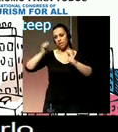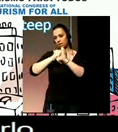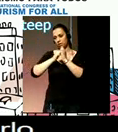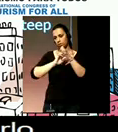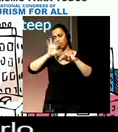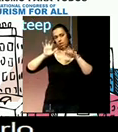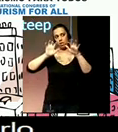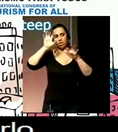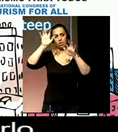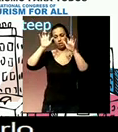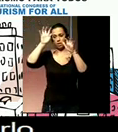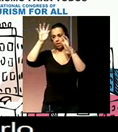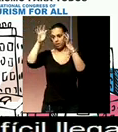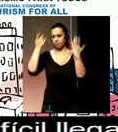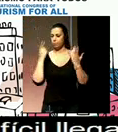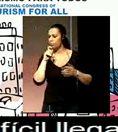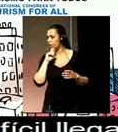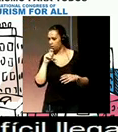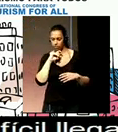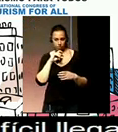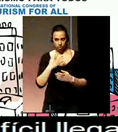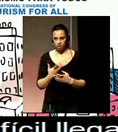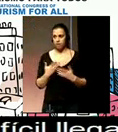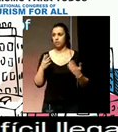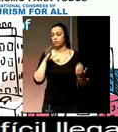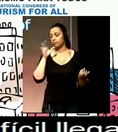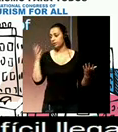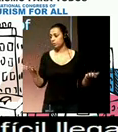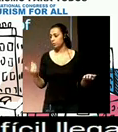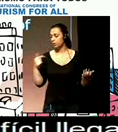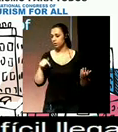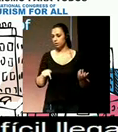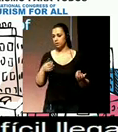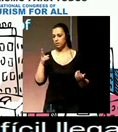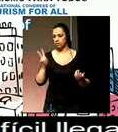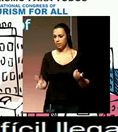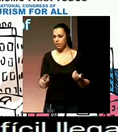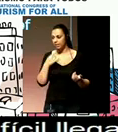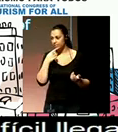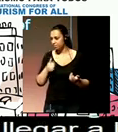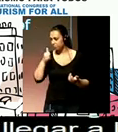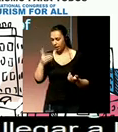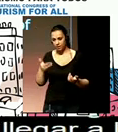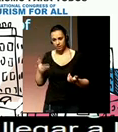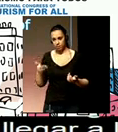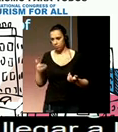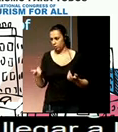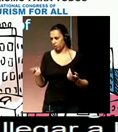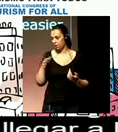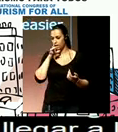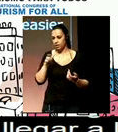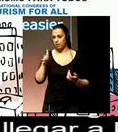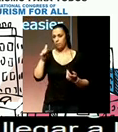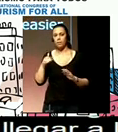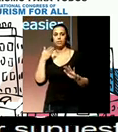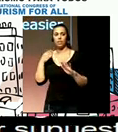difficult. And this, of course, is the essence of the place. To make it more easier to access this place would lose